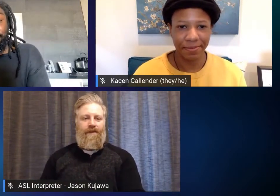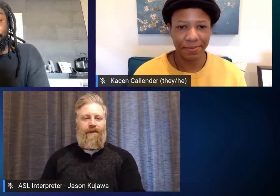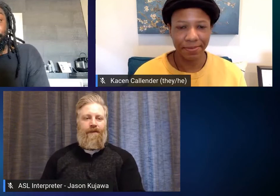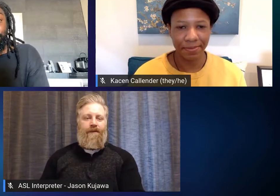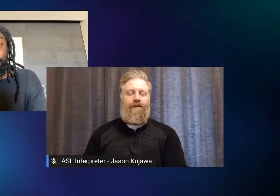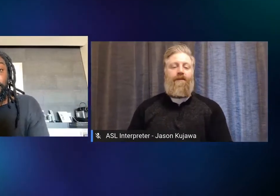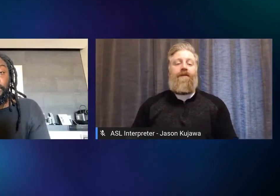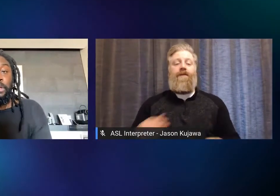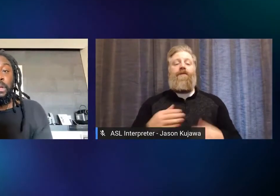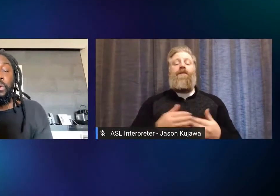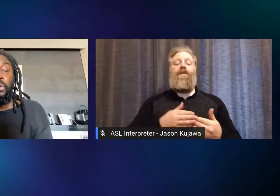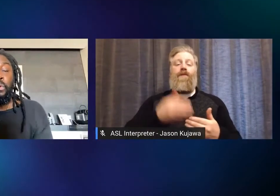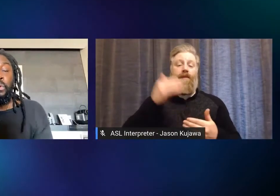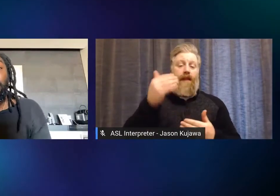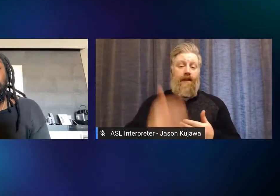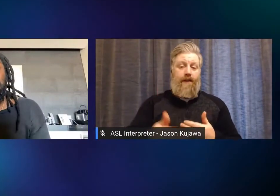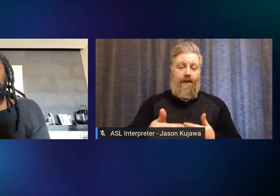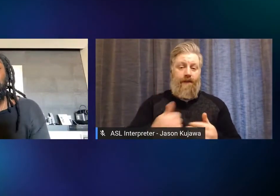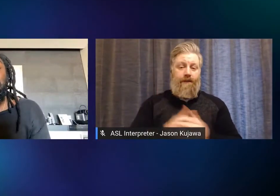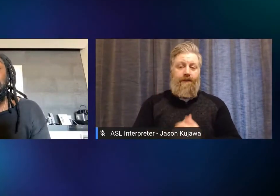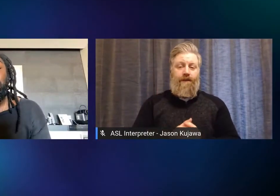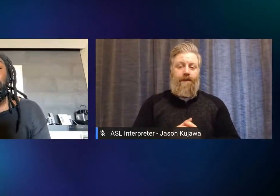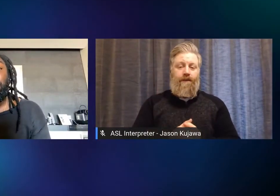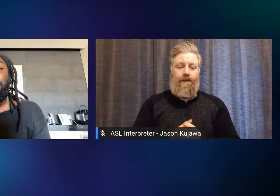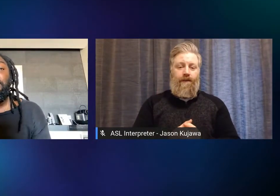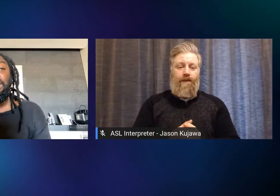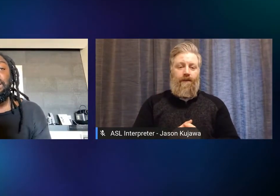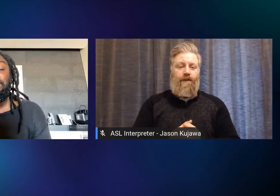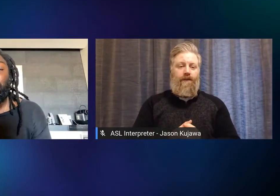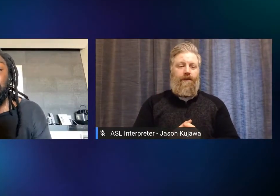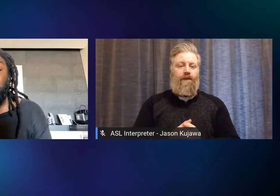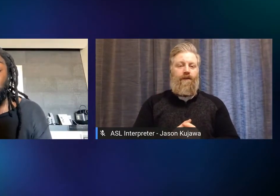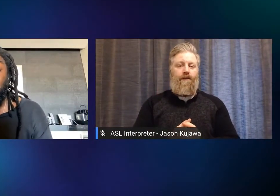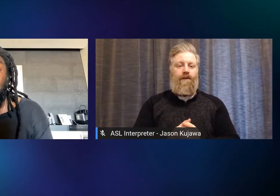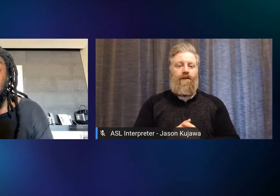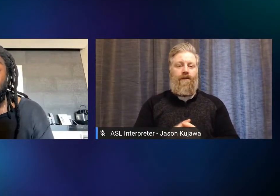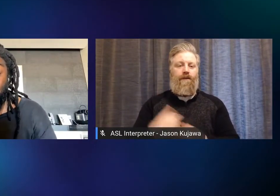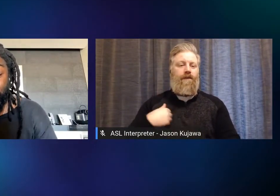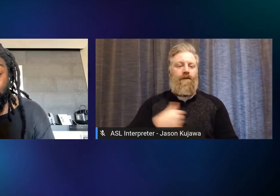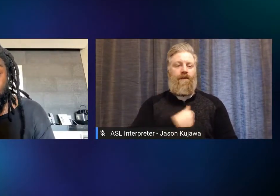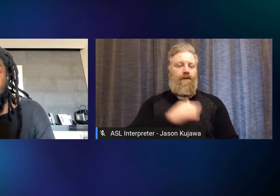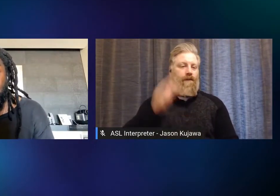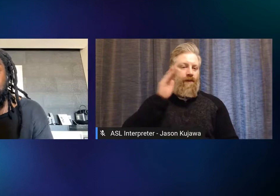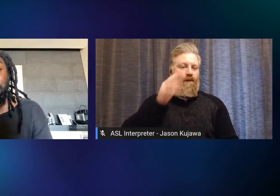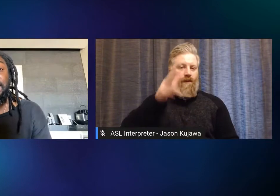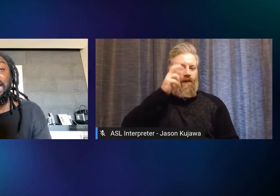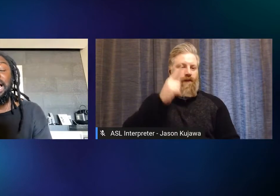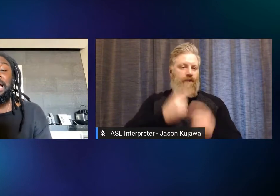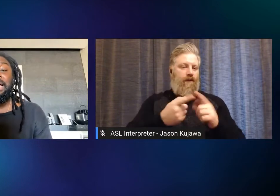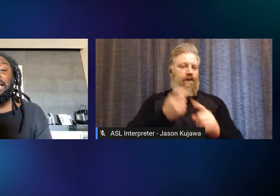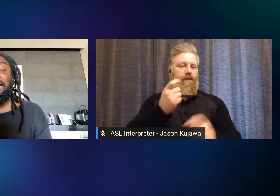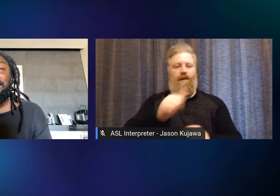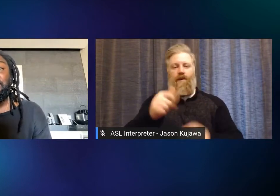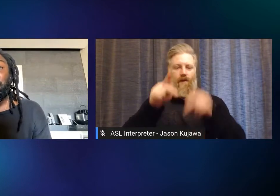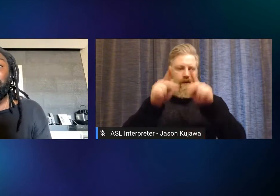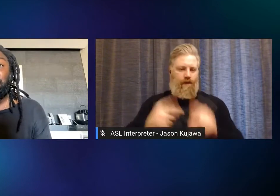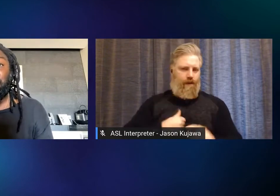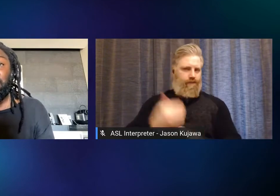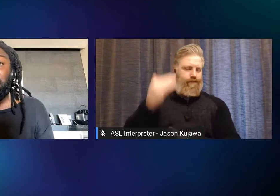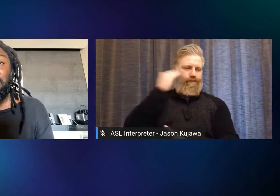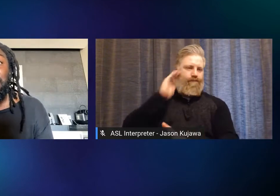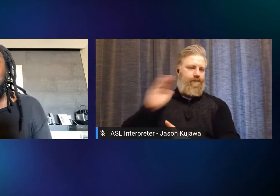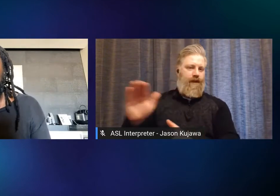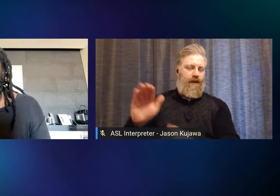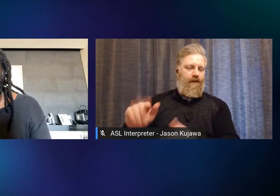Next up, we are going to hear from someone else whose work I'm very familiar with. You know,